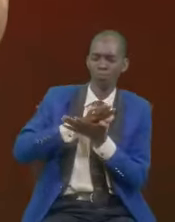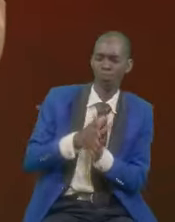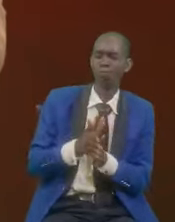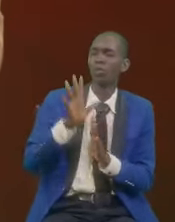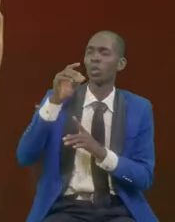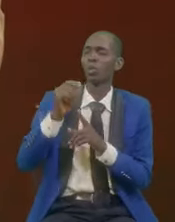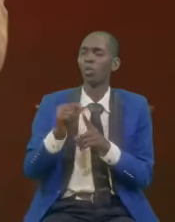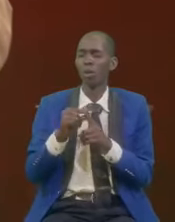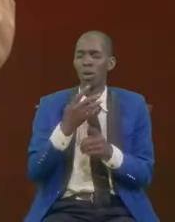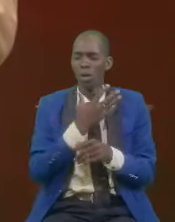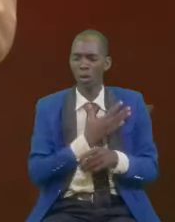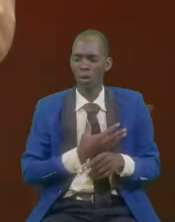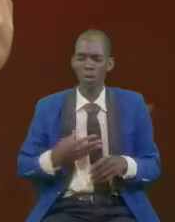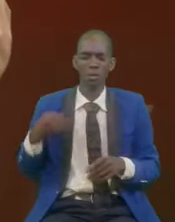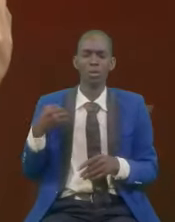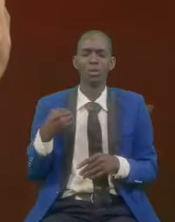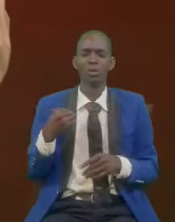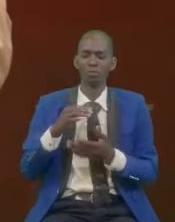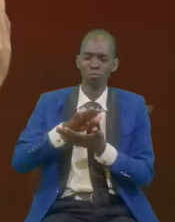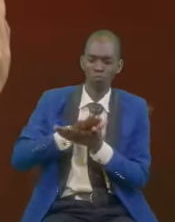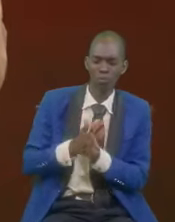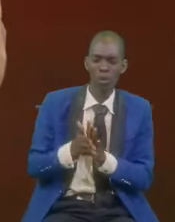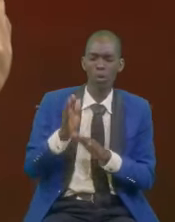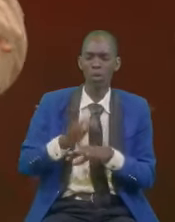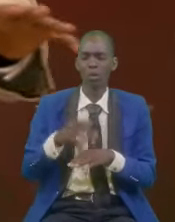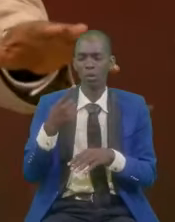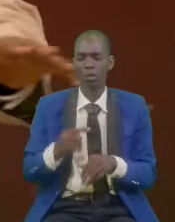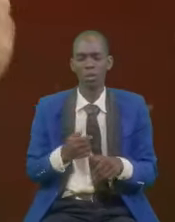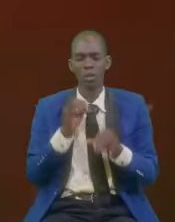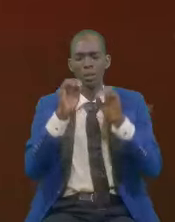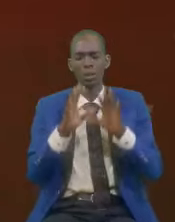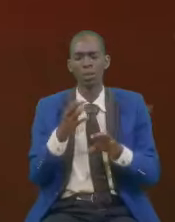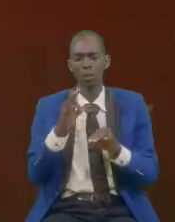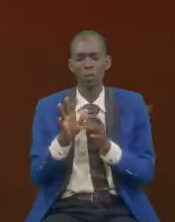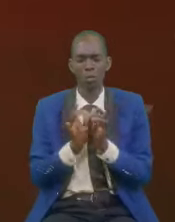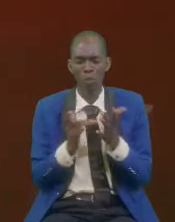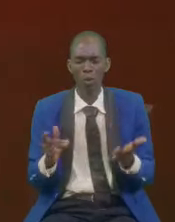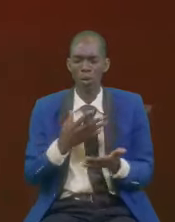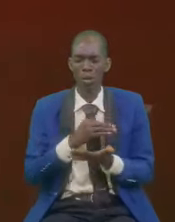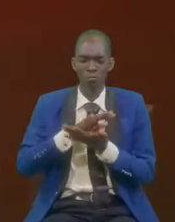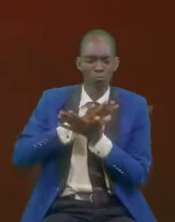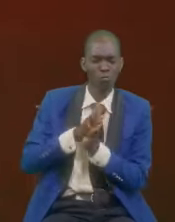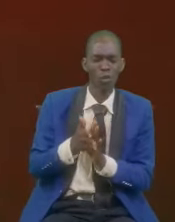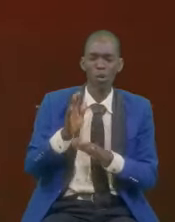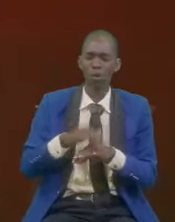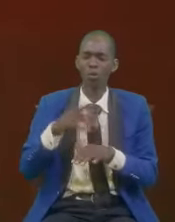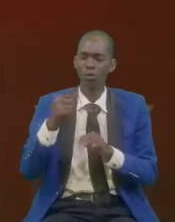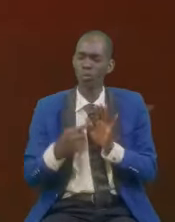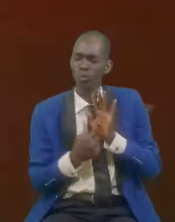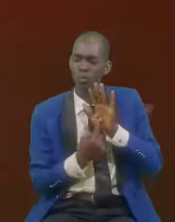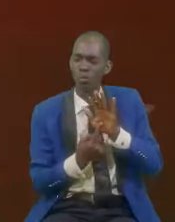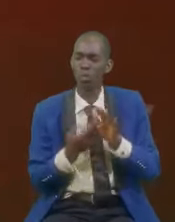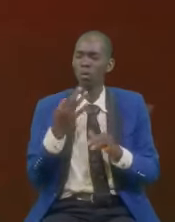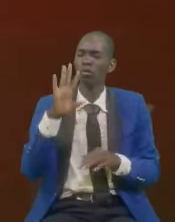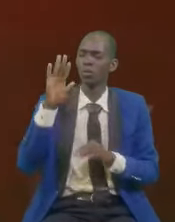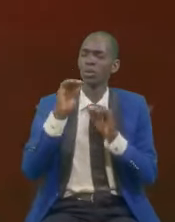They trample on the apostles of the Bible. They trample on your revelation, your mystery.